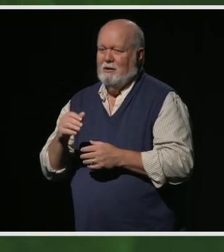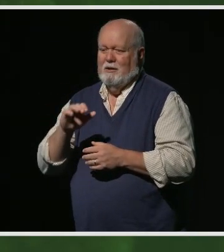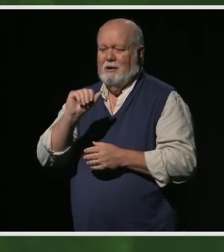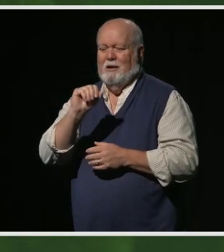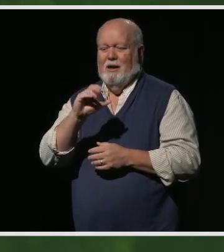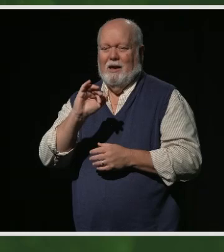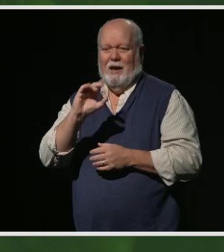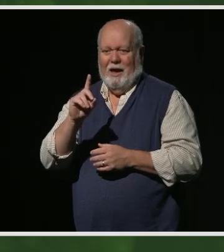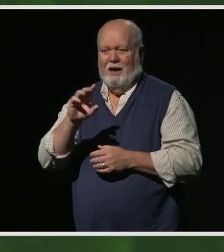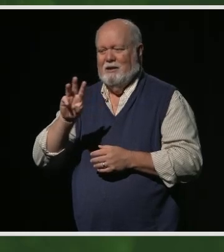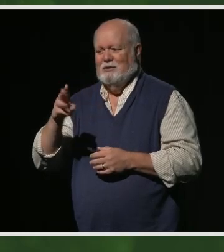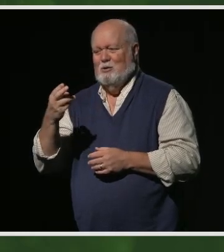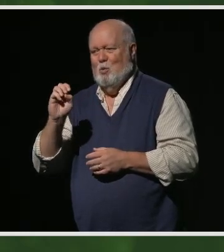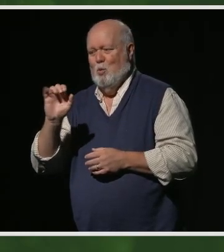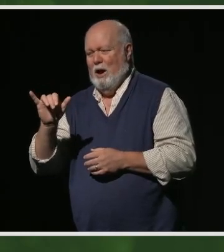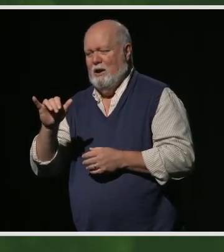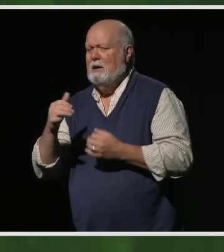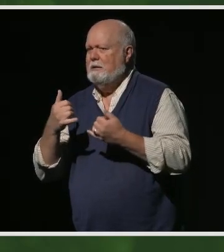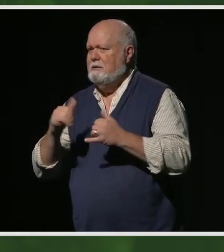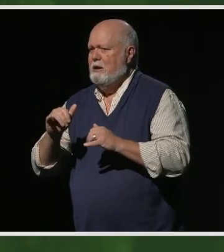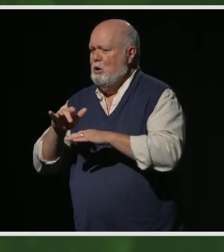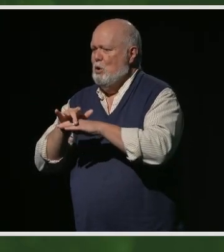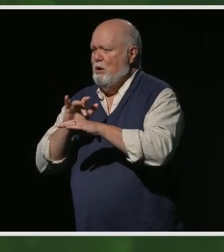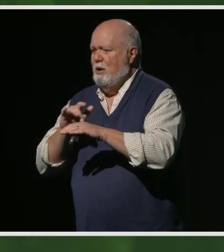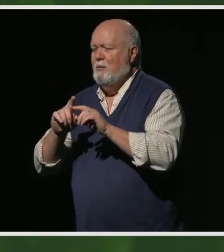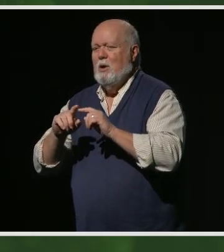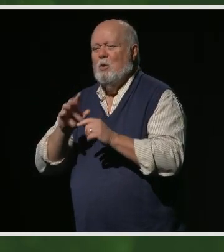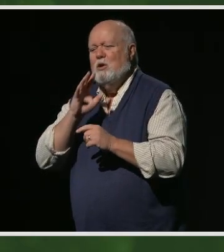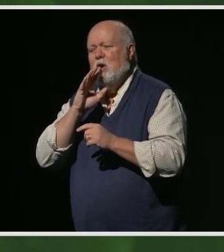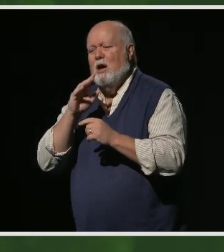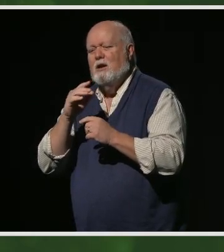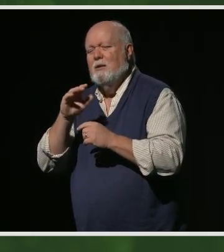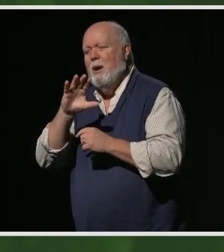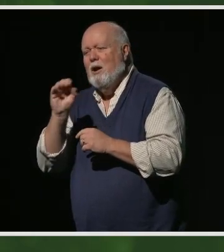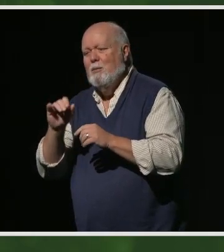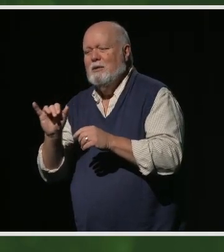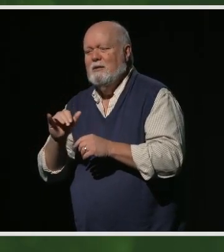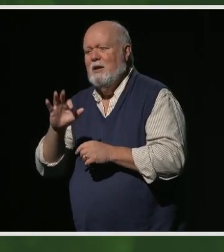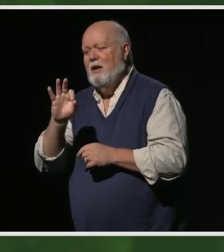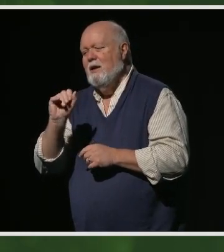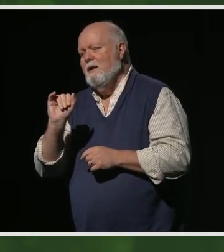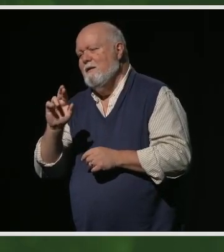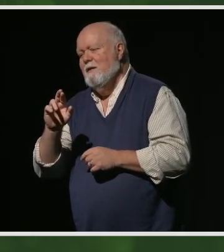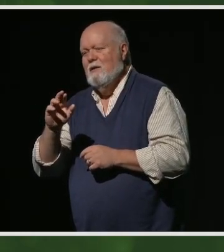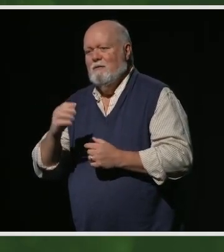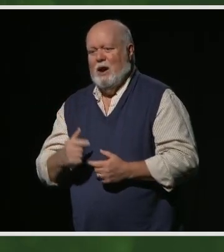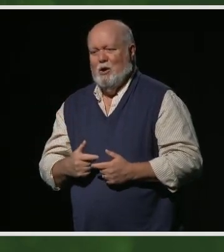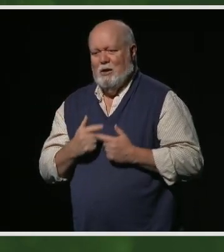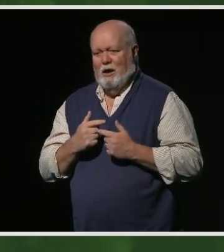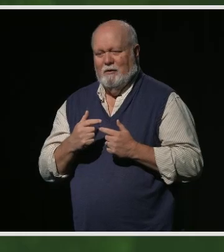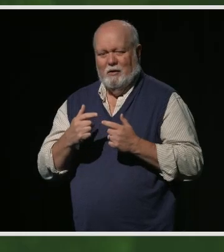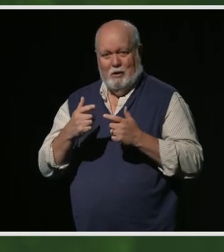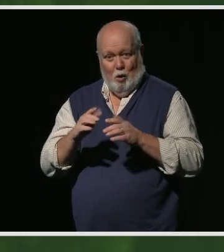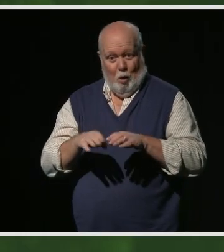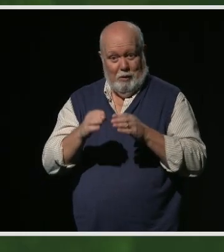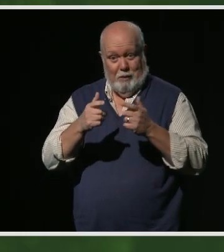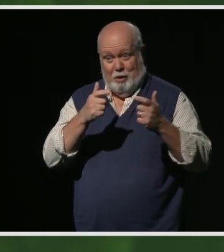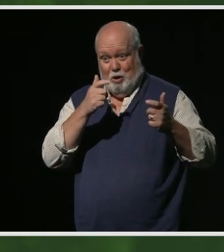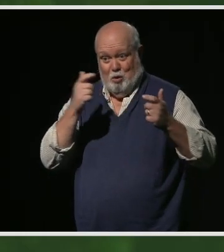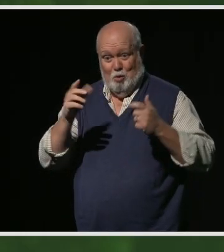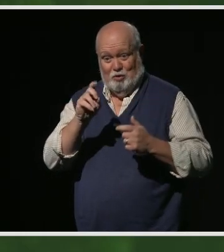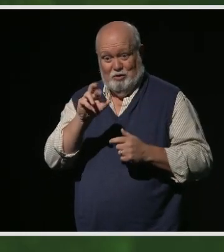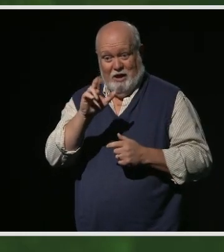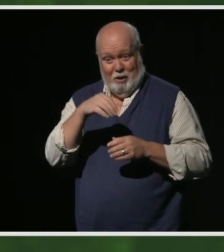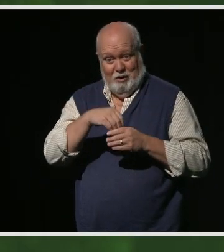developing this and understanding it, but we've talked to companies like Fairlife who are opening up a mega dairy in Rochester in the next couple months. They have